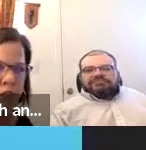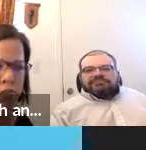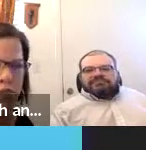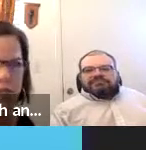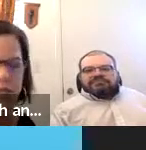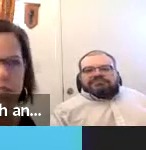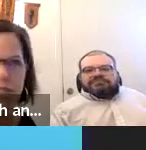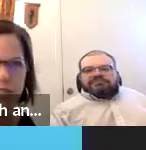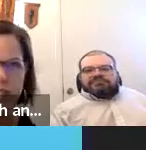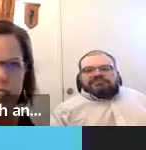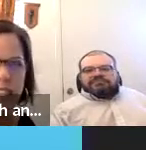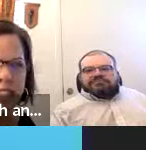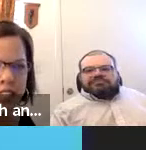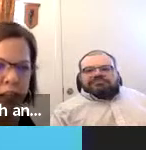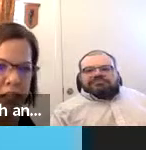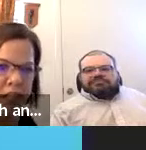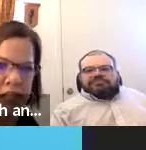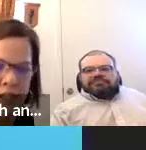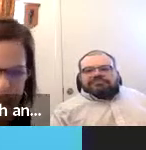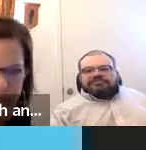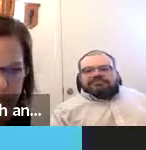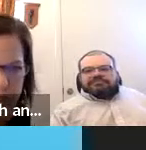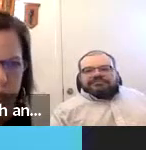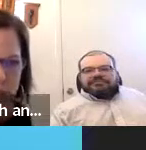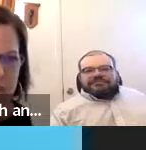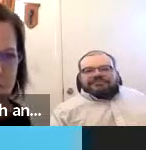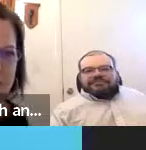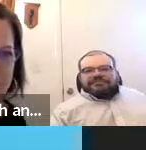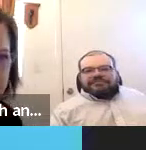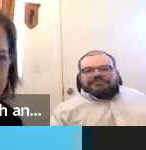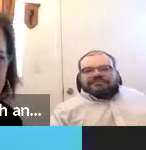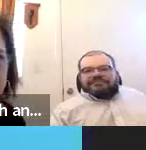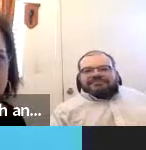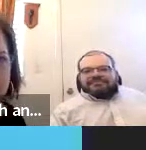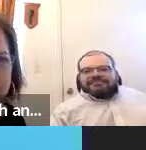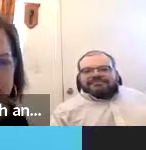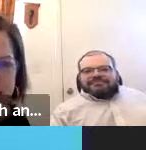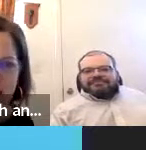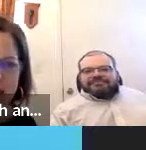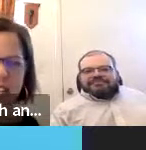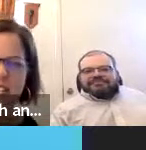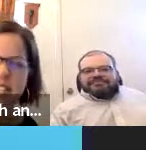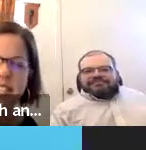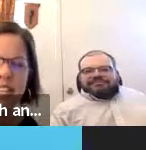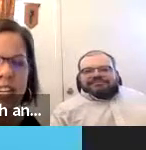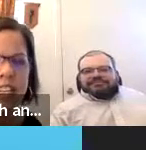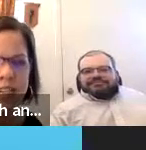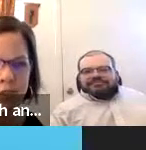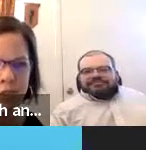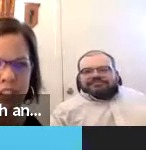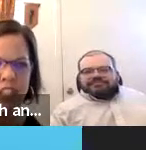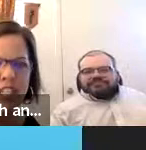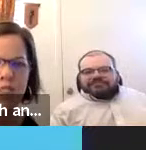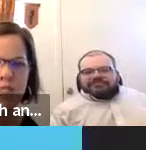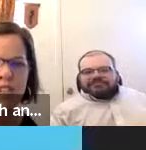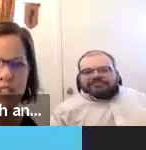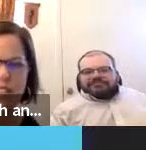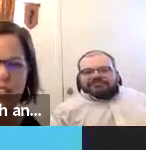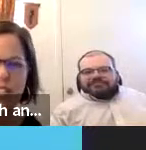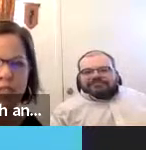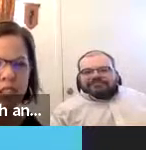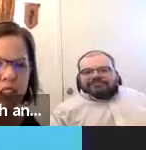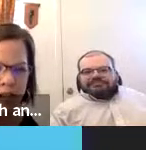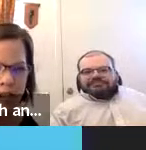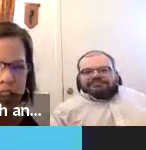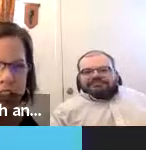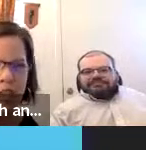One, if you ever read any kind of parenting article, one of the first things they'll always say is, get at eye level with your kids when you're